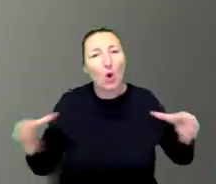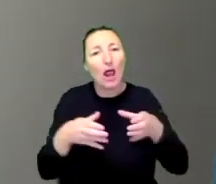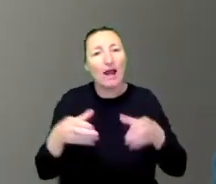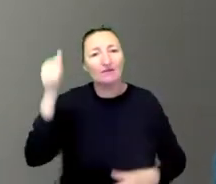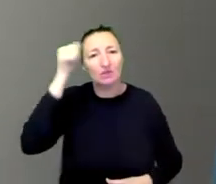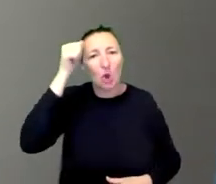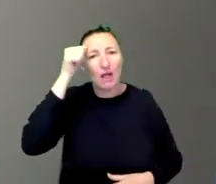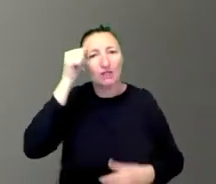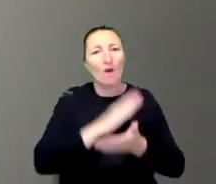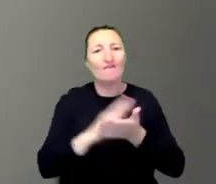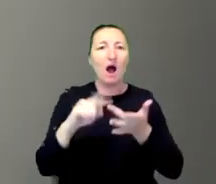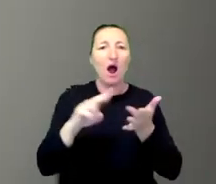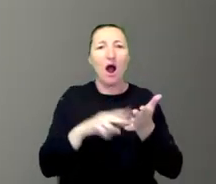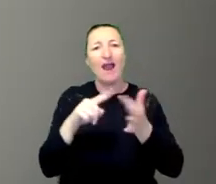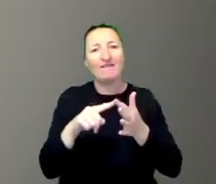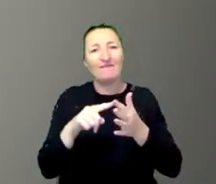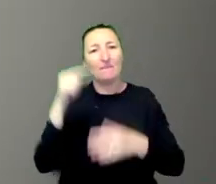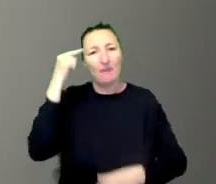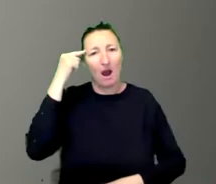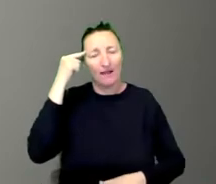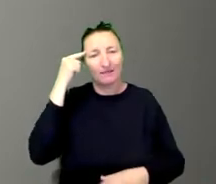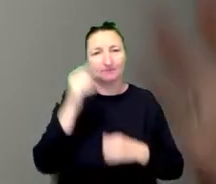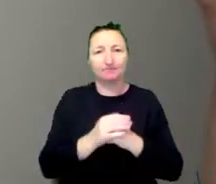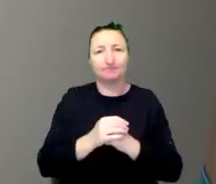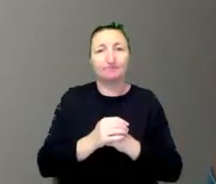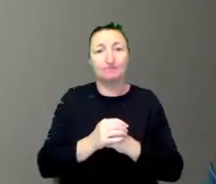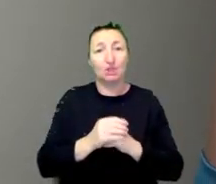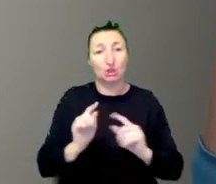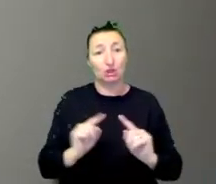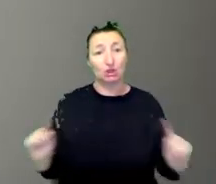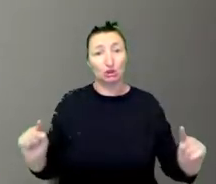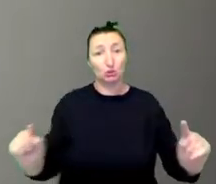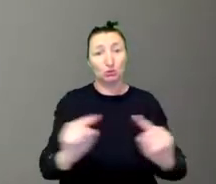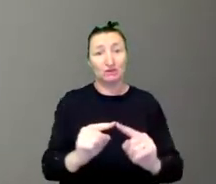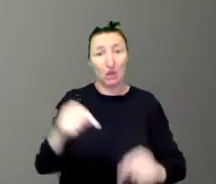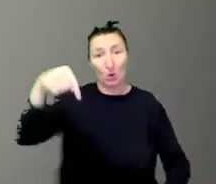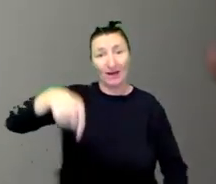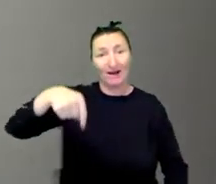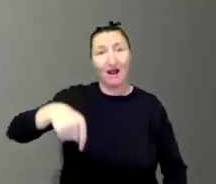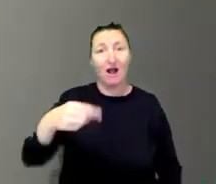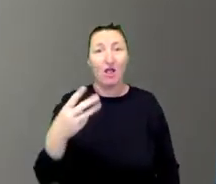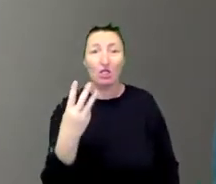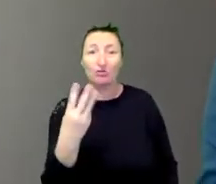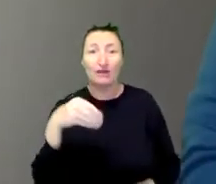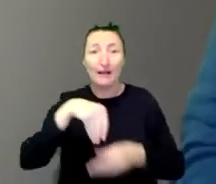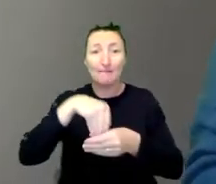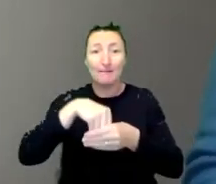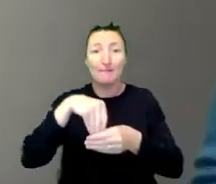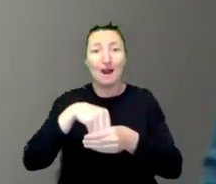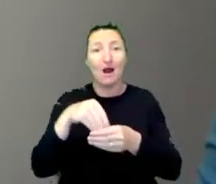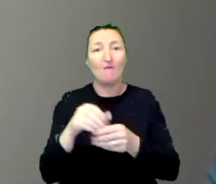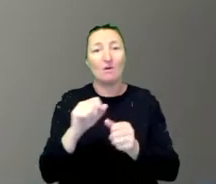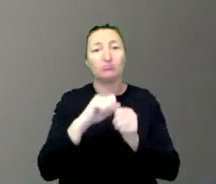Hivemind. With me in the studio today is the three members of Trust who are the project team behind this